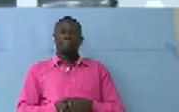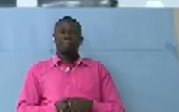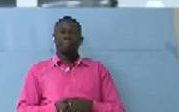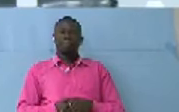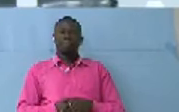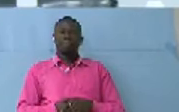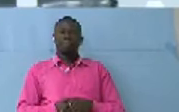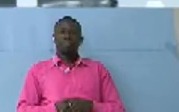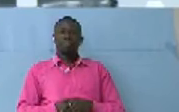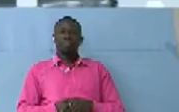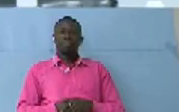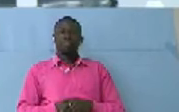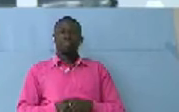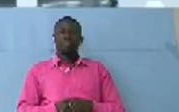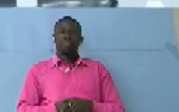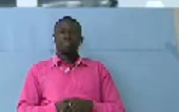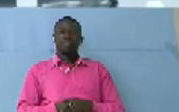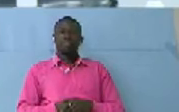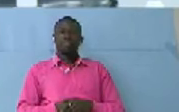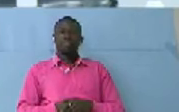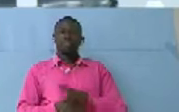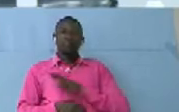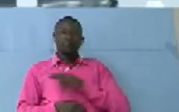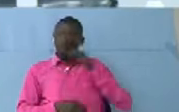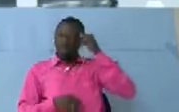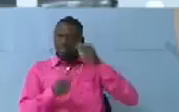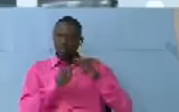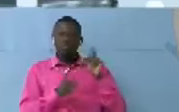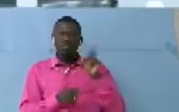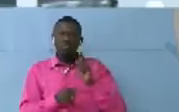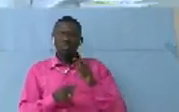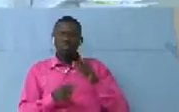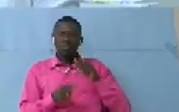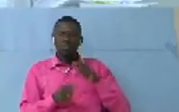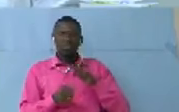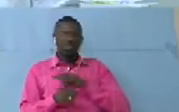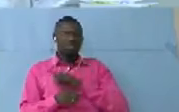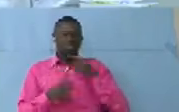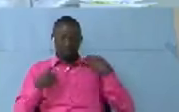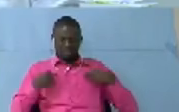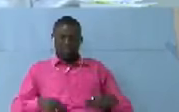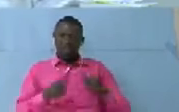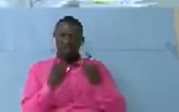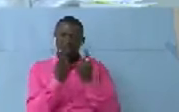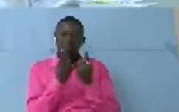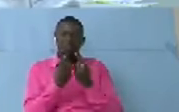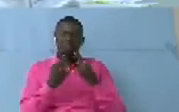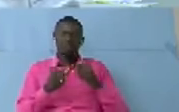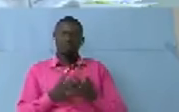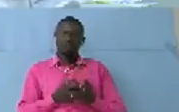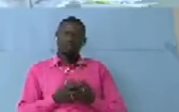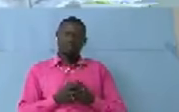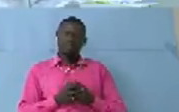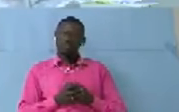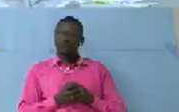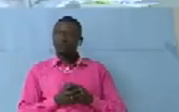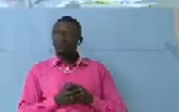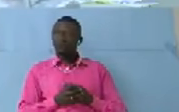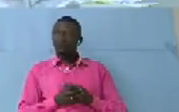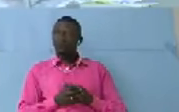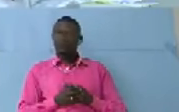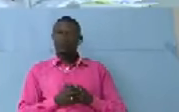Counselor, I cannot remember. Counselor, I cannot remember the type of clothes they were dressed in. Were